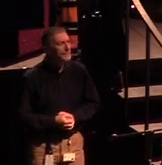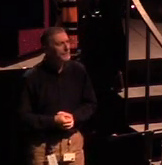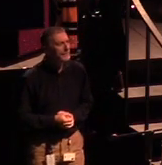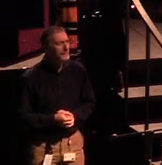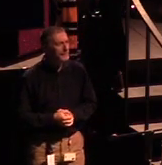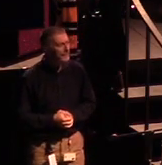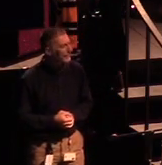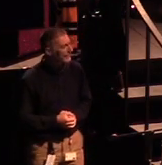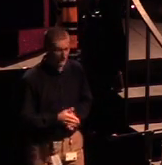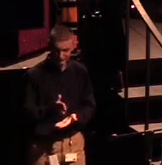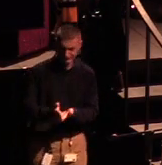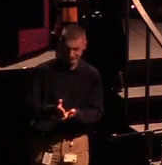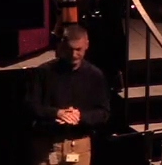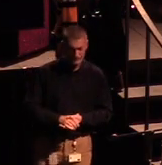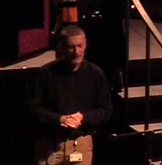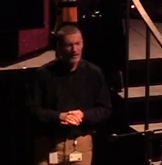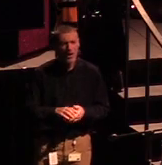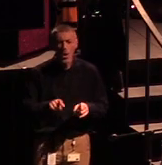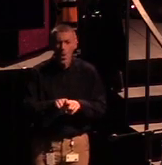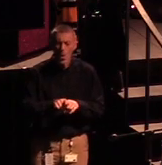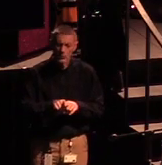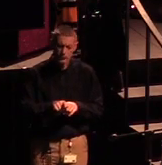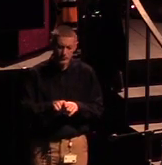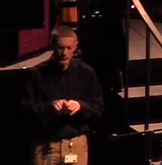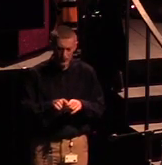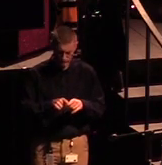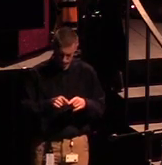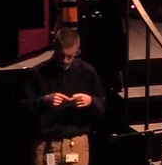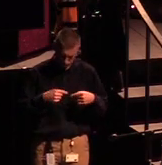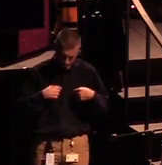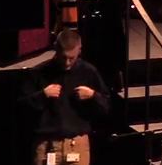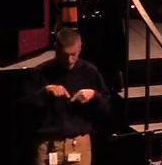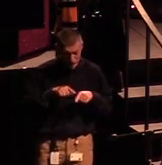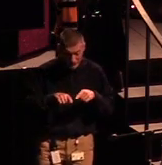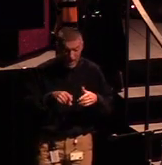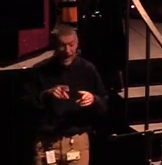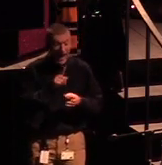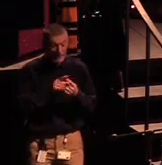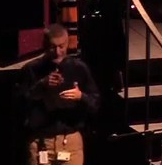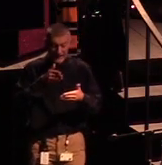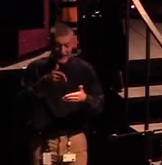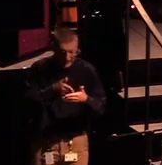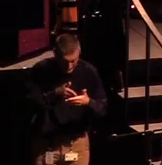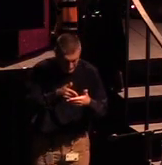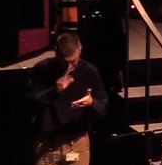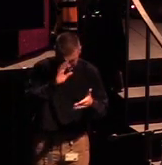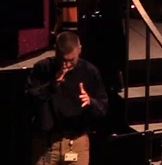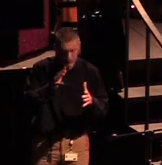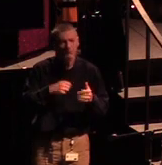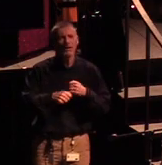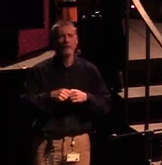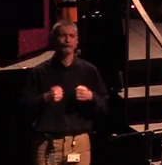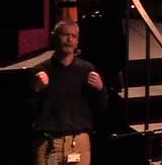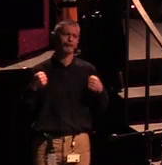and obviously it's sort of to a degree informed when we were going to try to hold that meeting so that is why we are here right now when